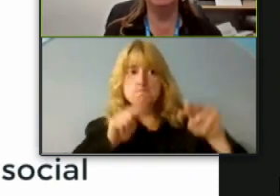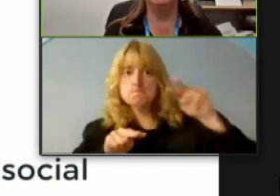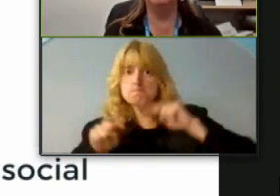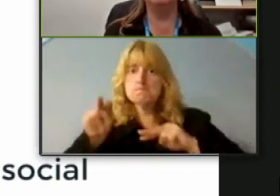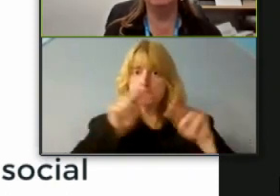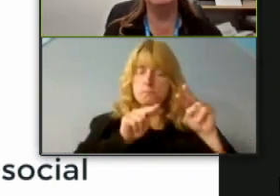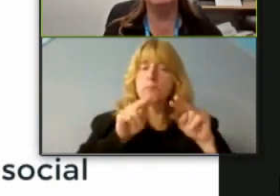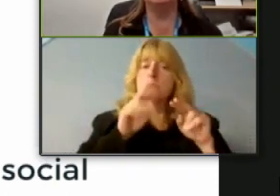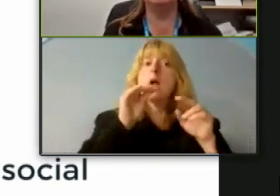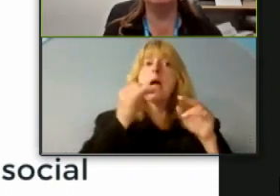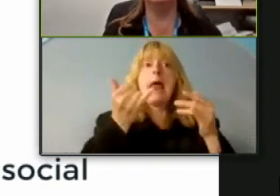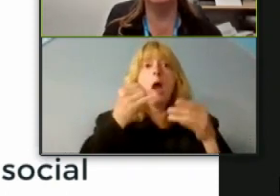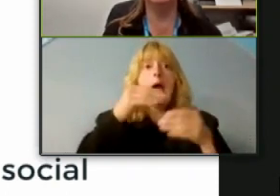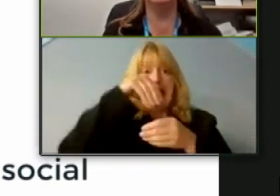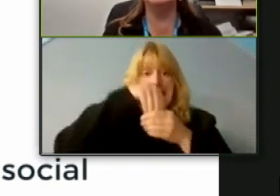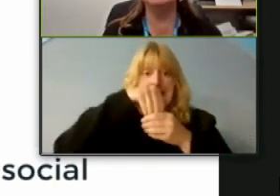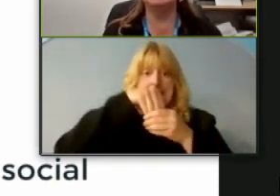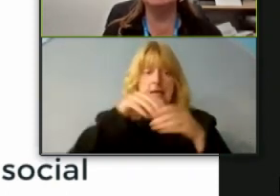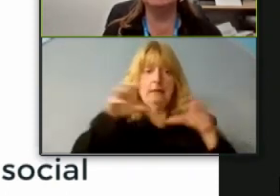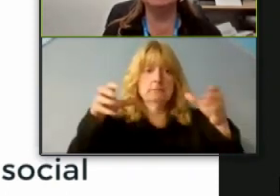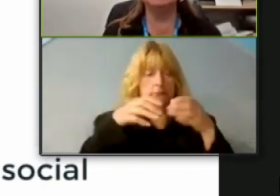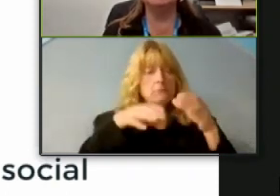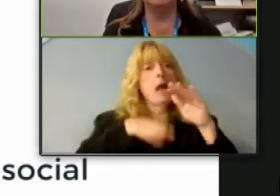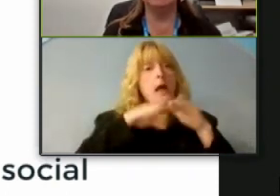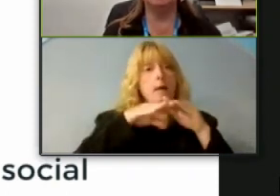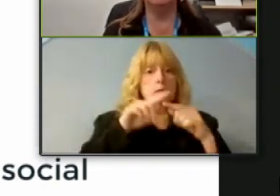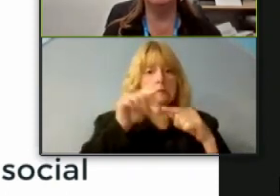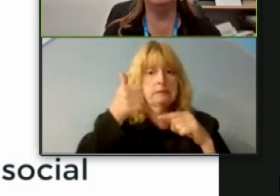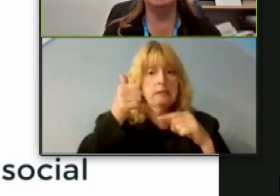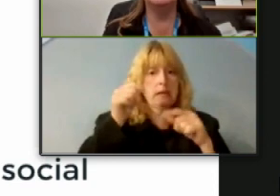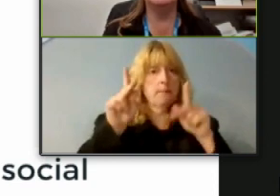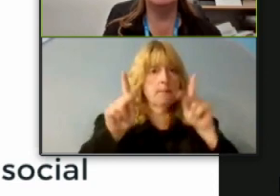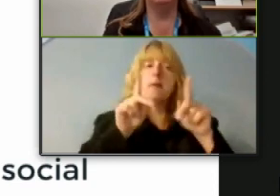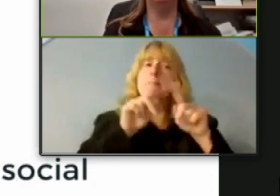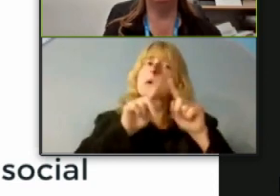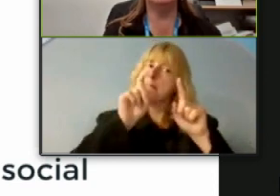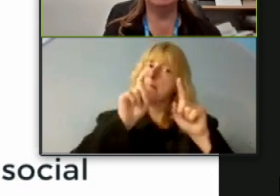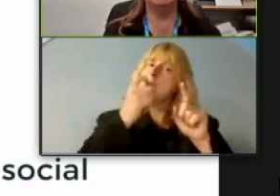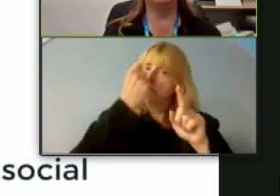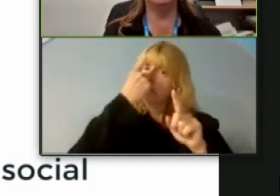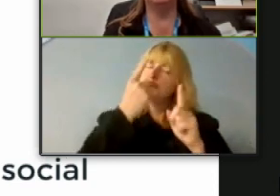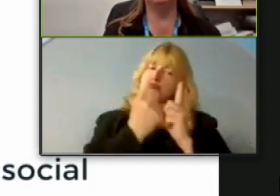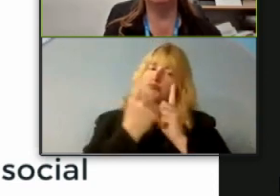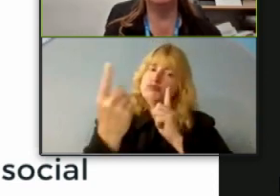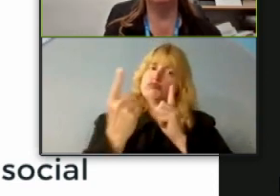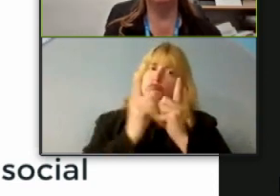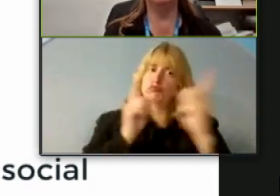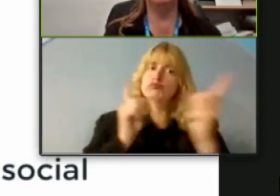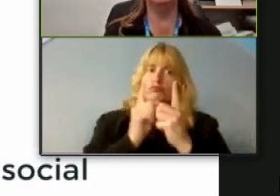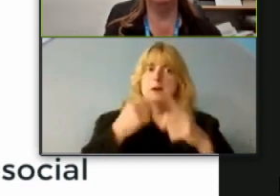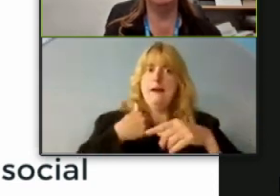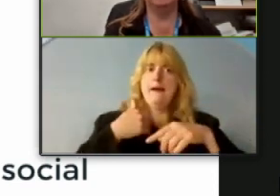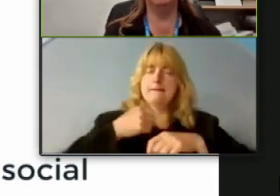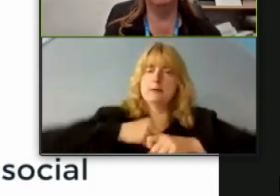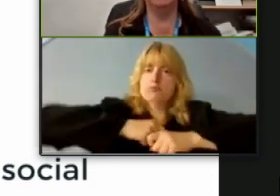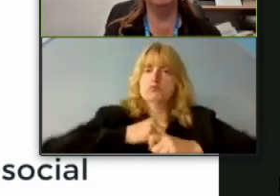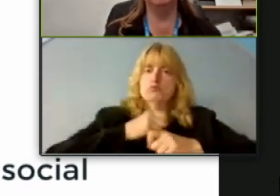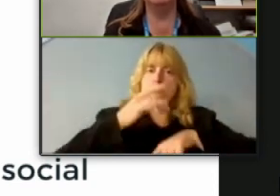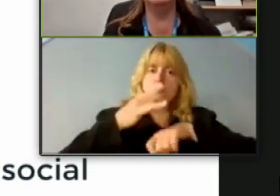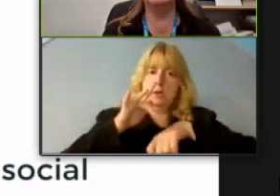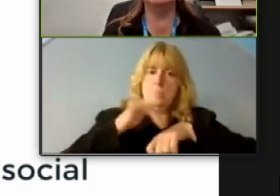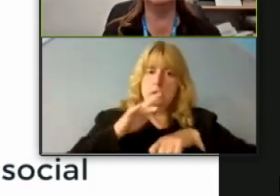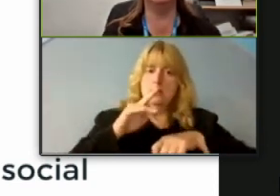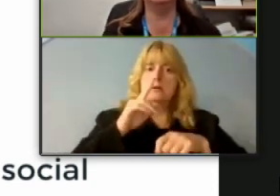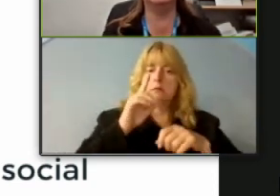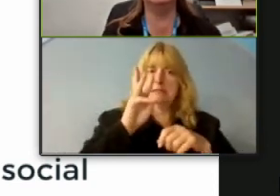10 people, as long as social distancing is available. Outdoor gatherings should be no more than 100